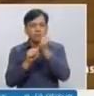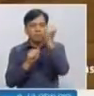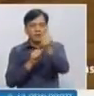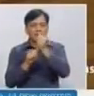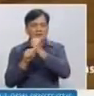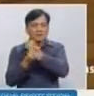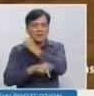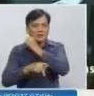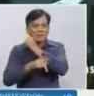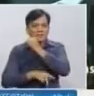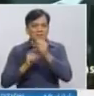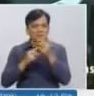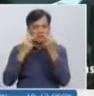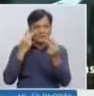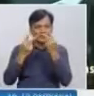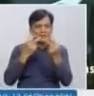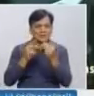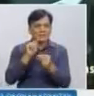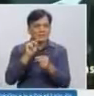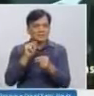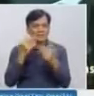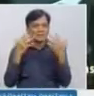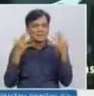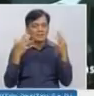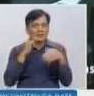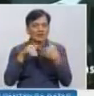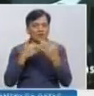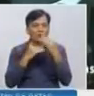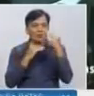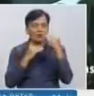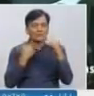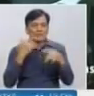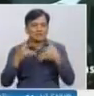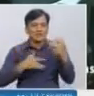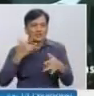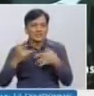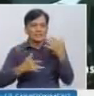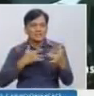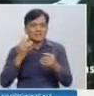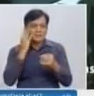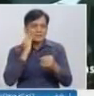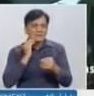you on TV. I hope you'd have enjoyed the experience.